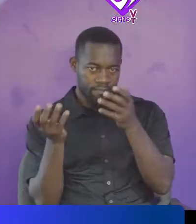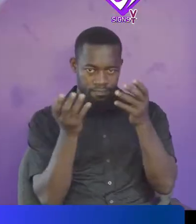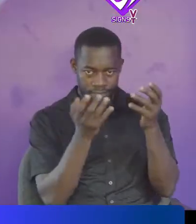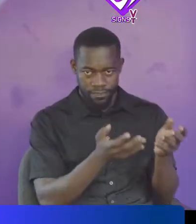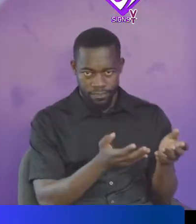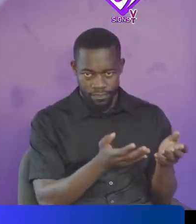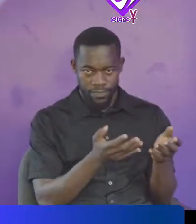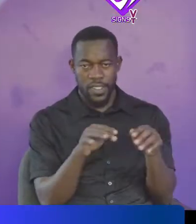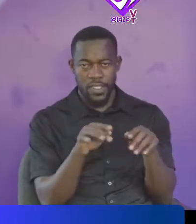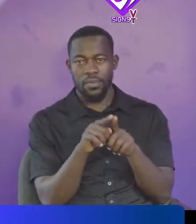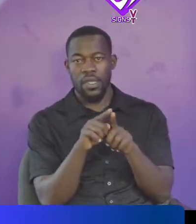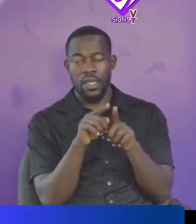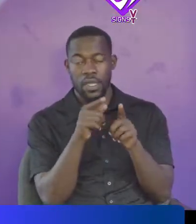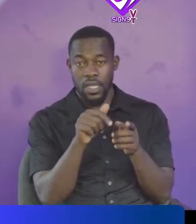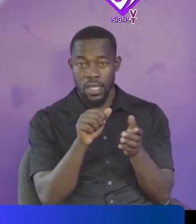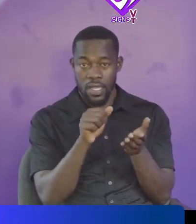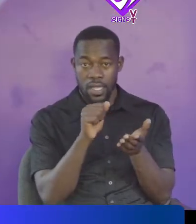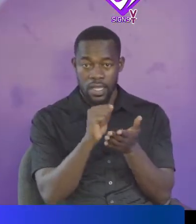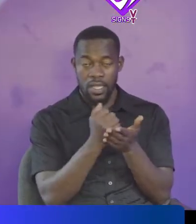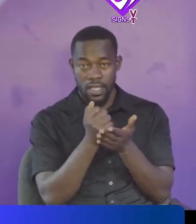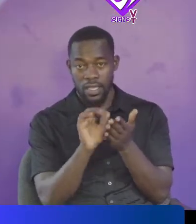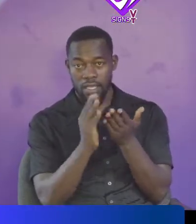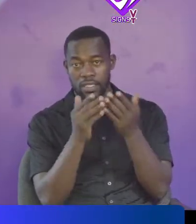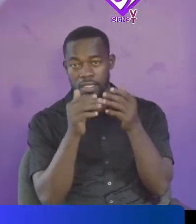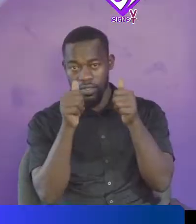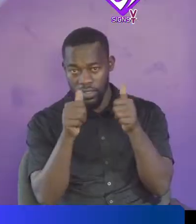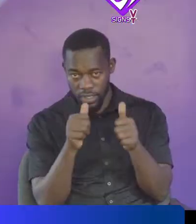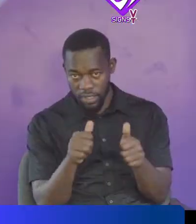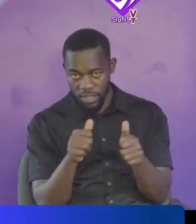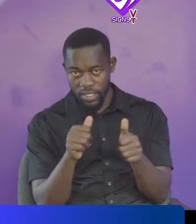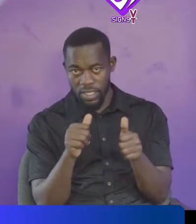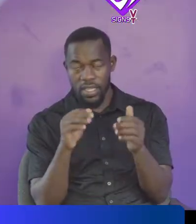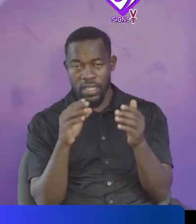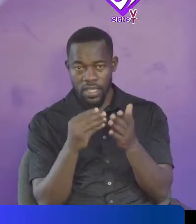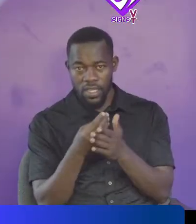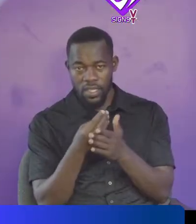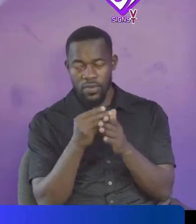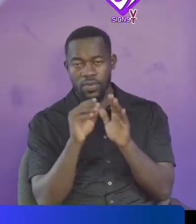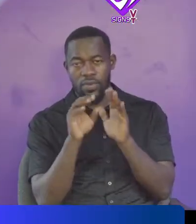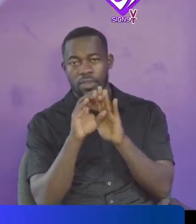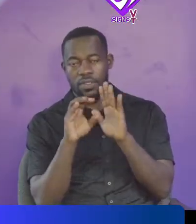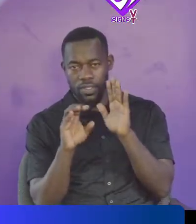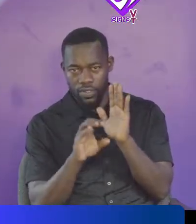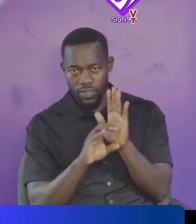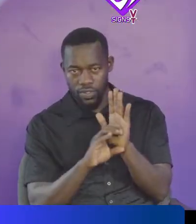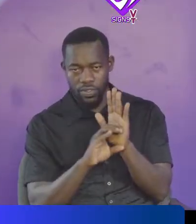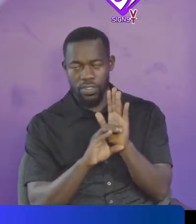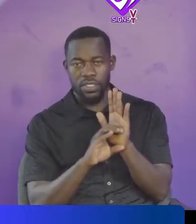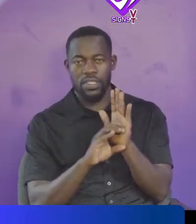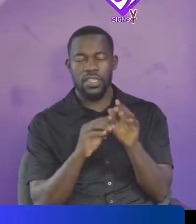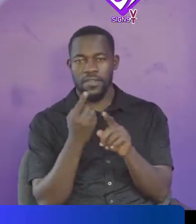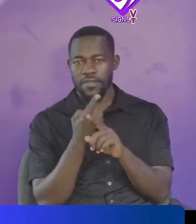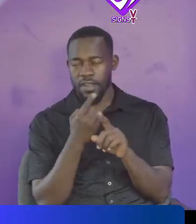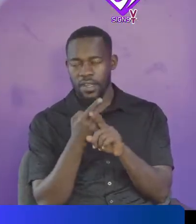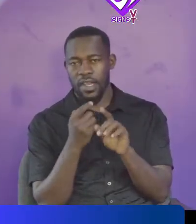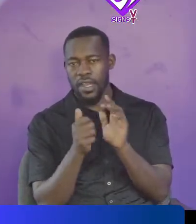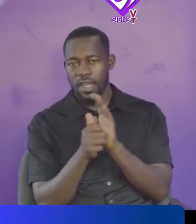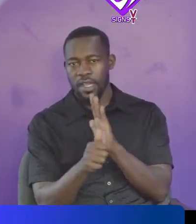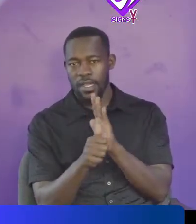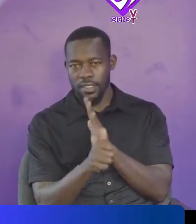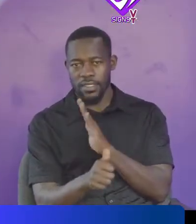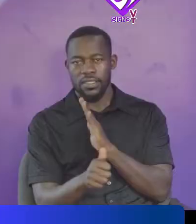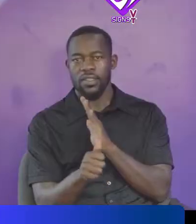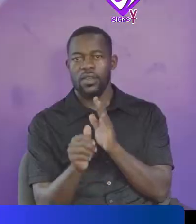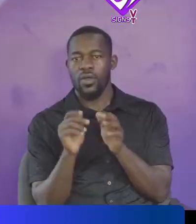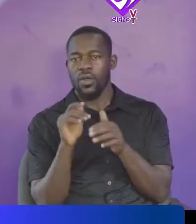that are Gazette produced, notices, yes. And the new constitution, yes, an act, a law is passed. Yes. And